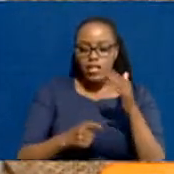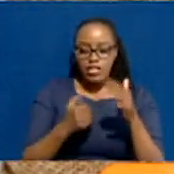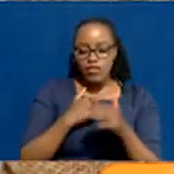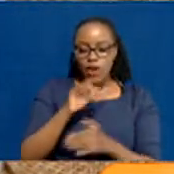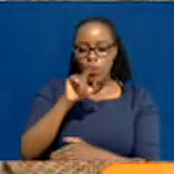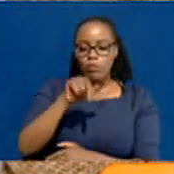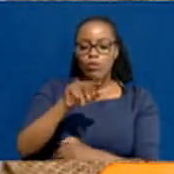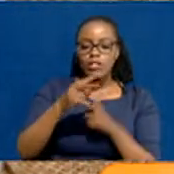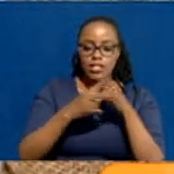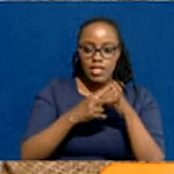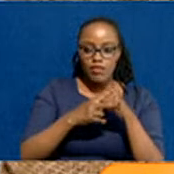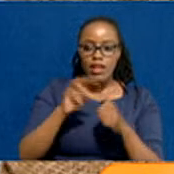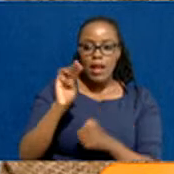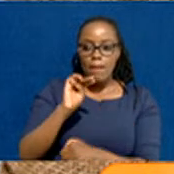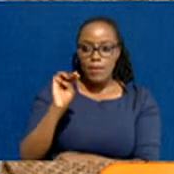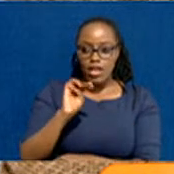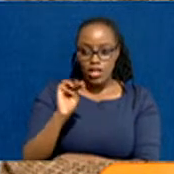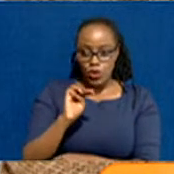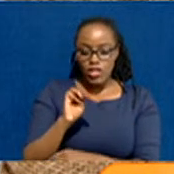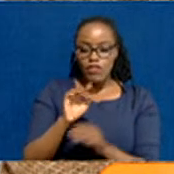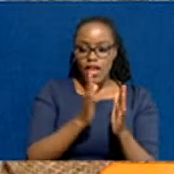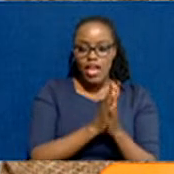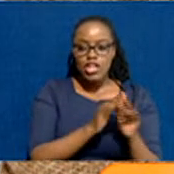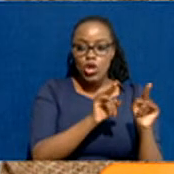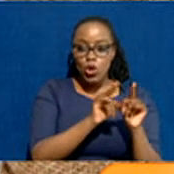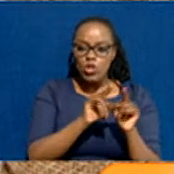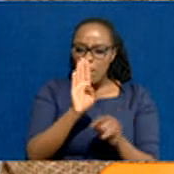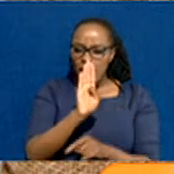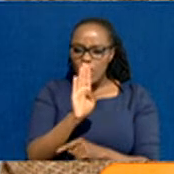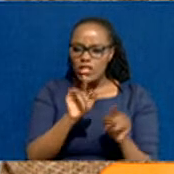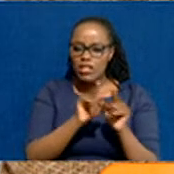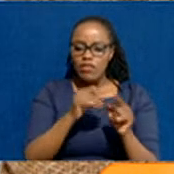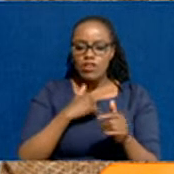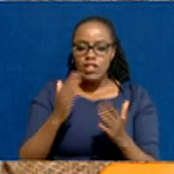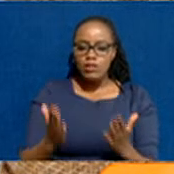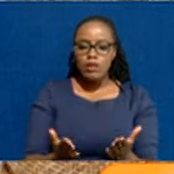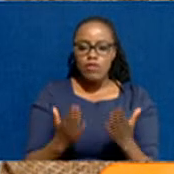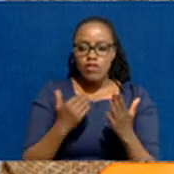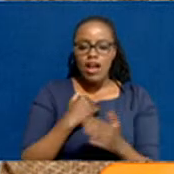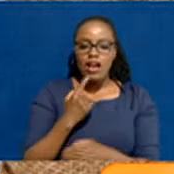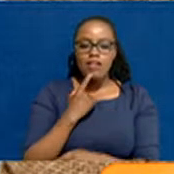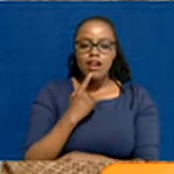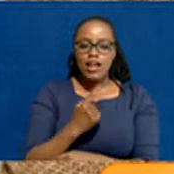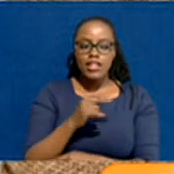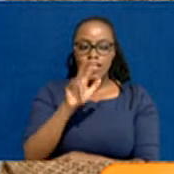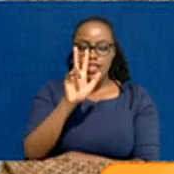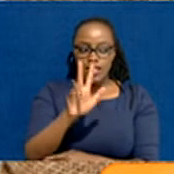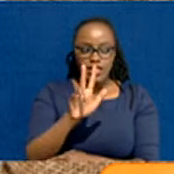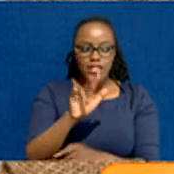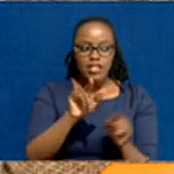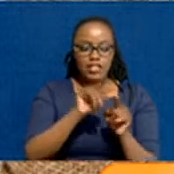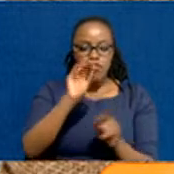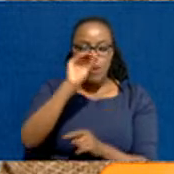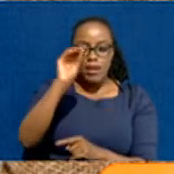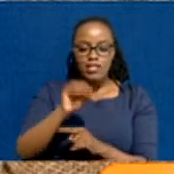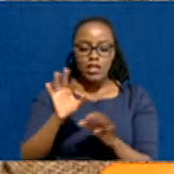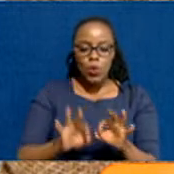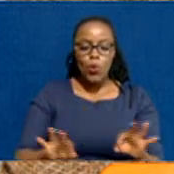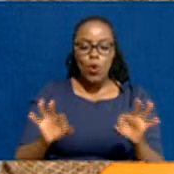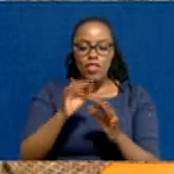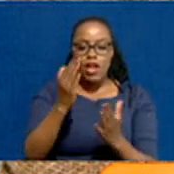1.17 billion shillings. The result represented an improvement of 103% when compared